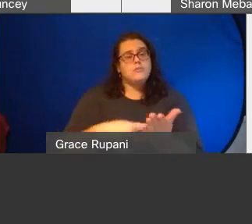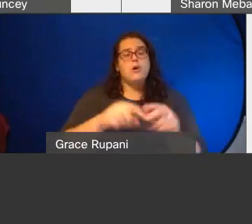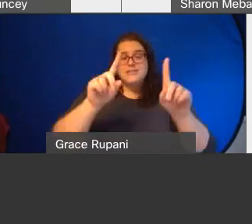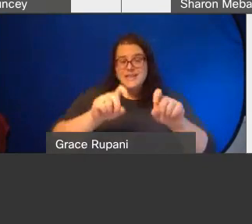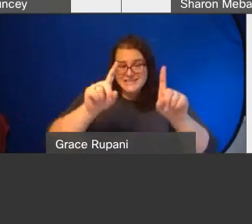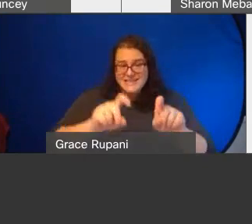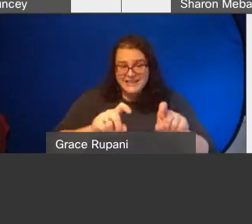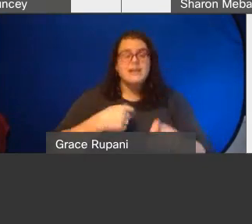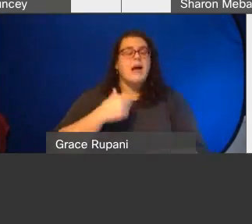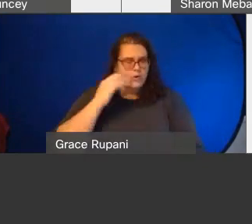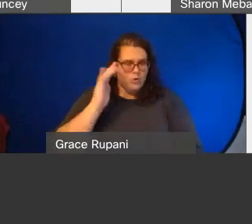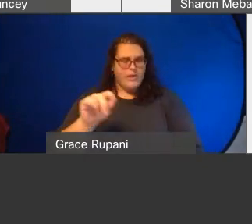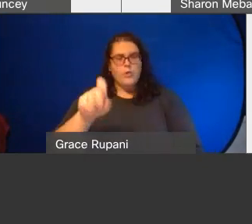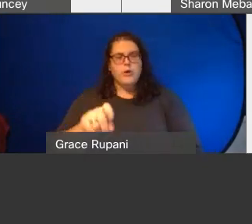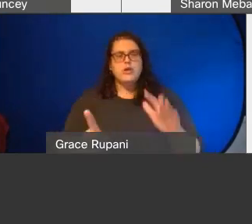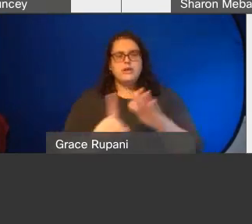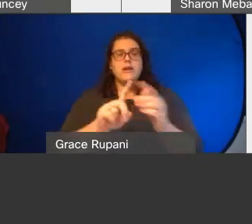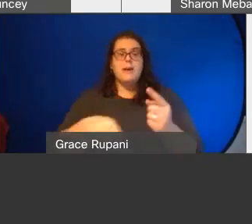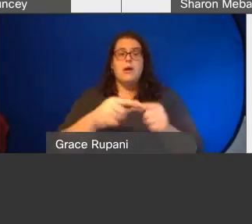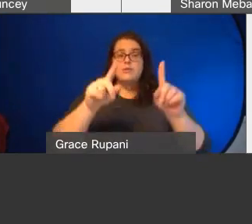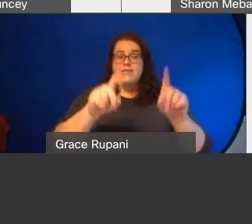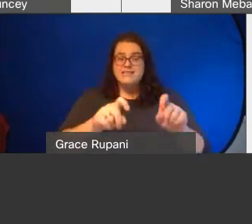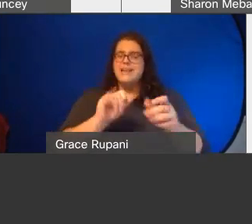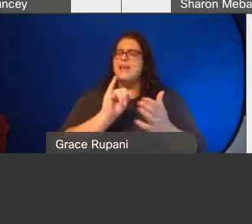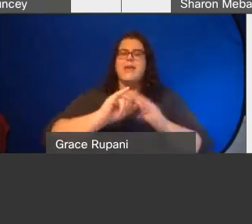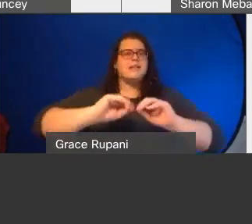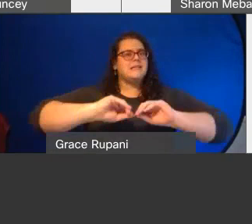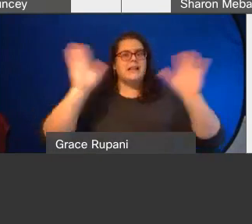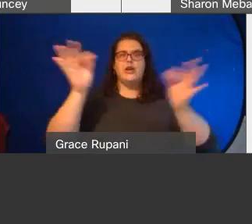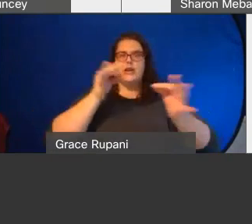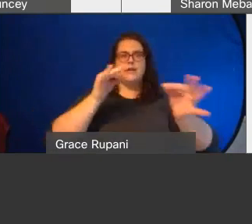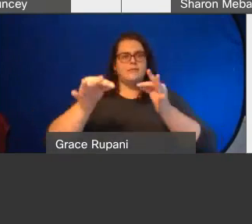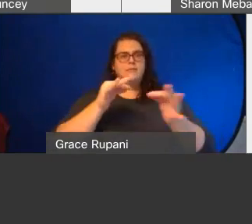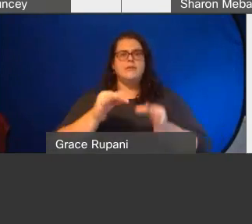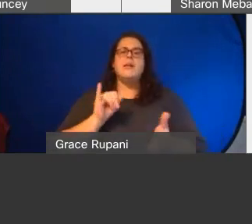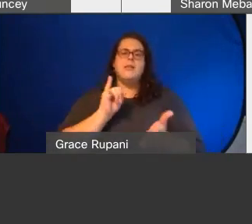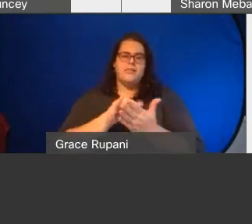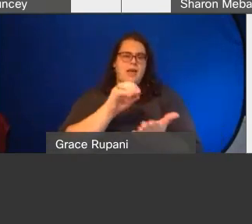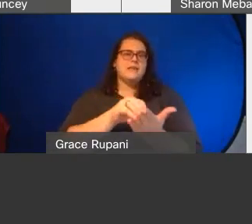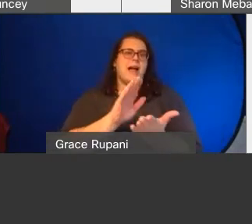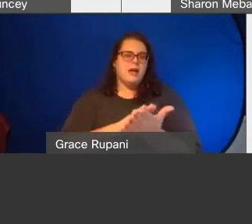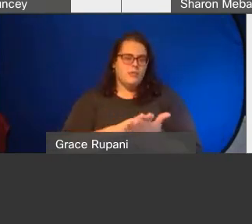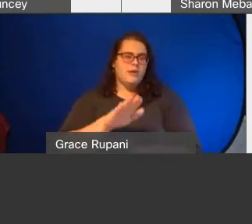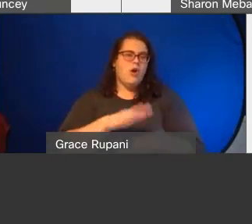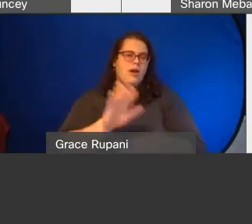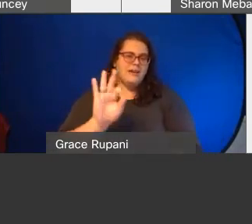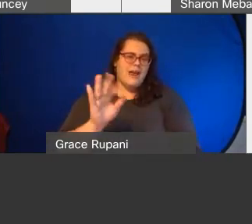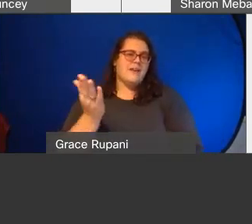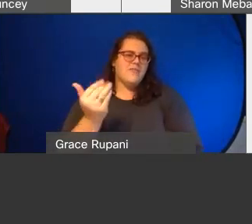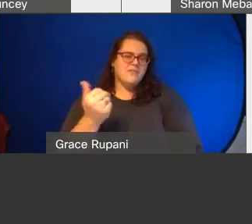testing. That's also very clearly outlined within this document. And I'm planning to like to refer everyone to